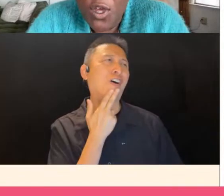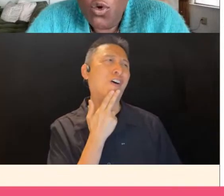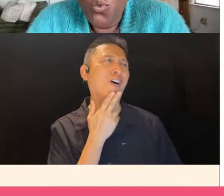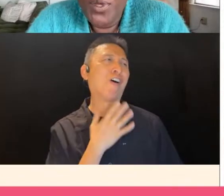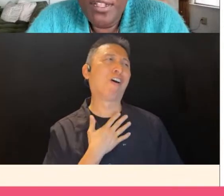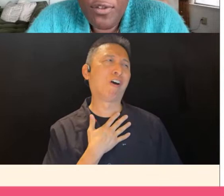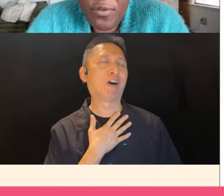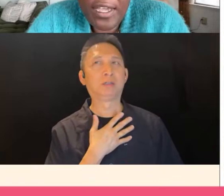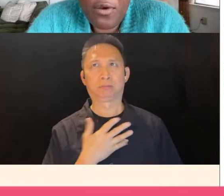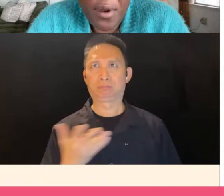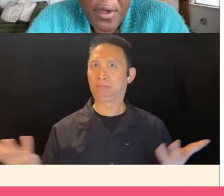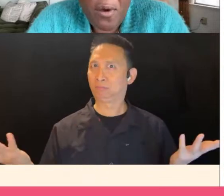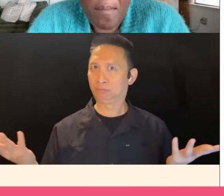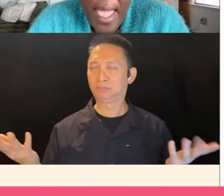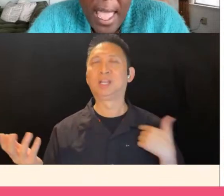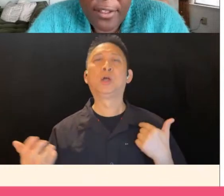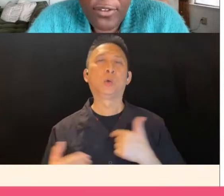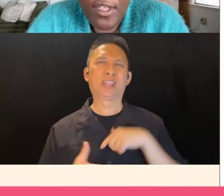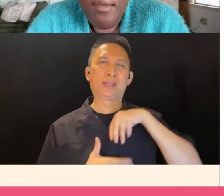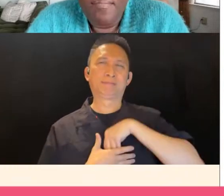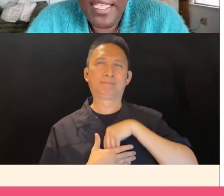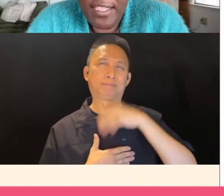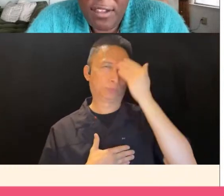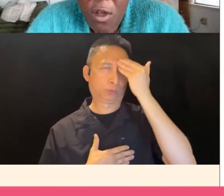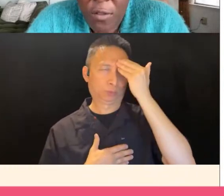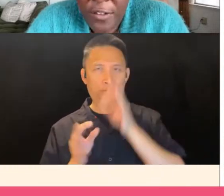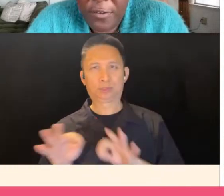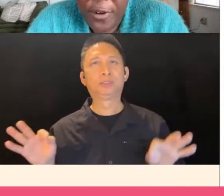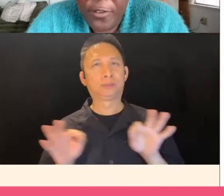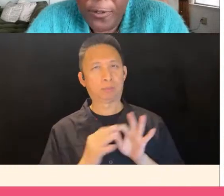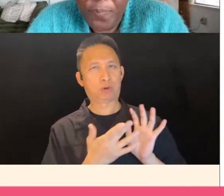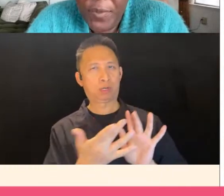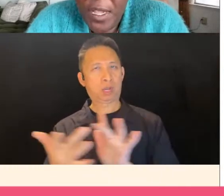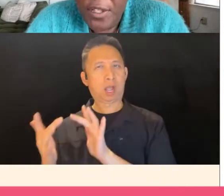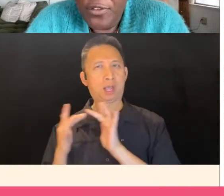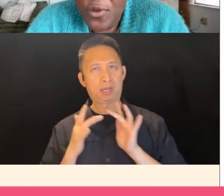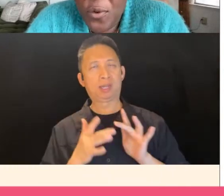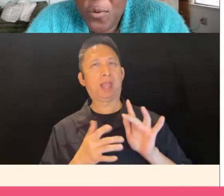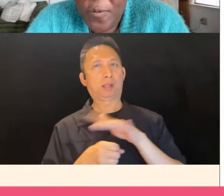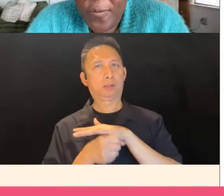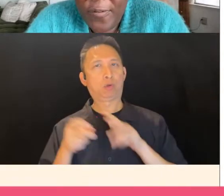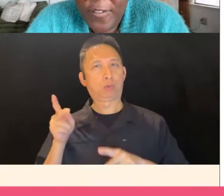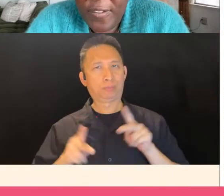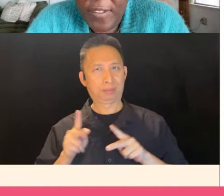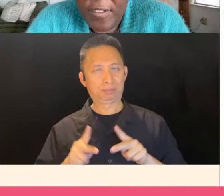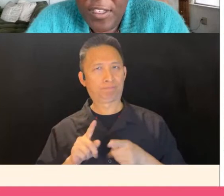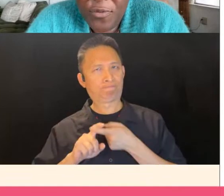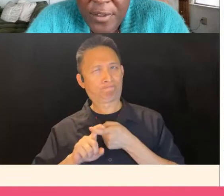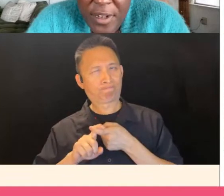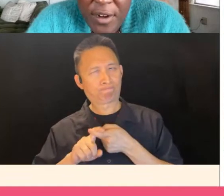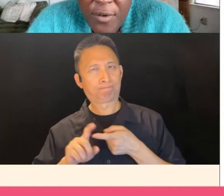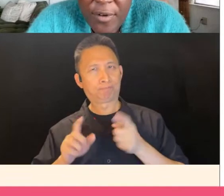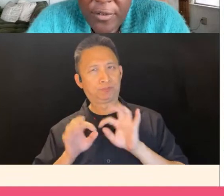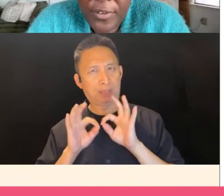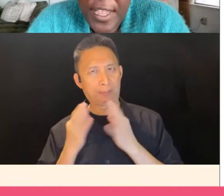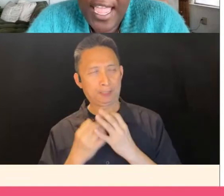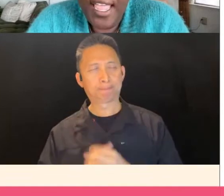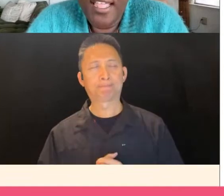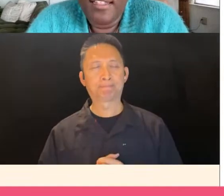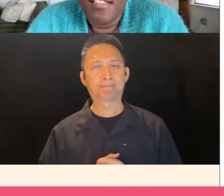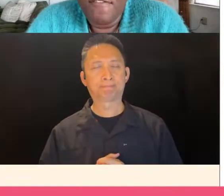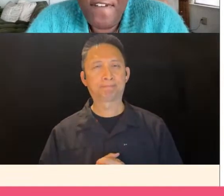lightly, we knew that critical mass made all the difference. So these resident